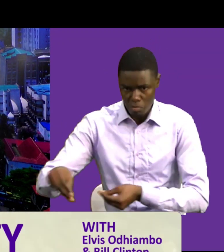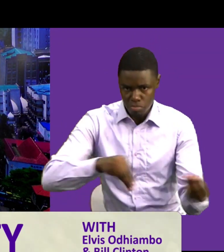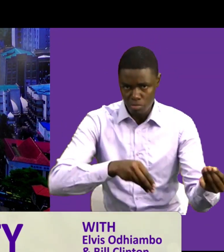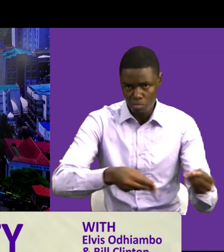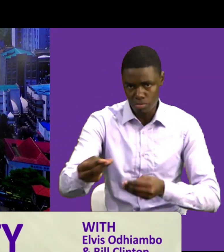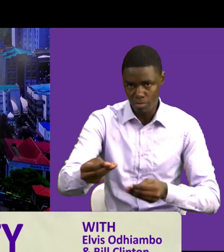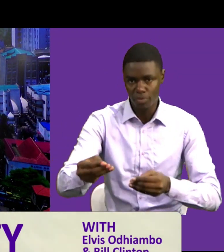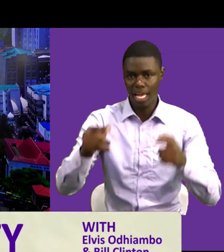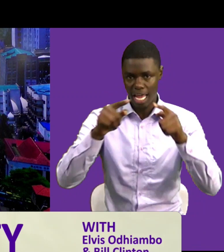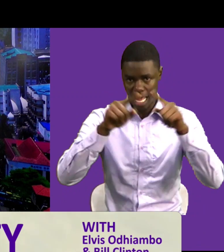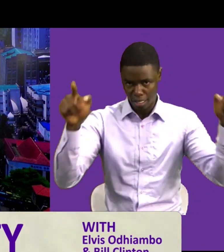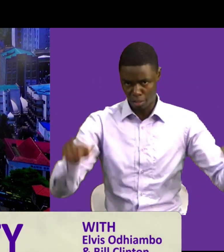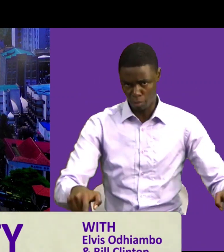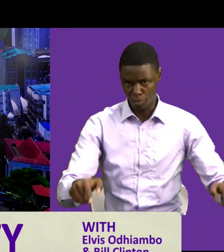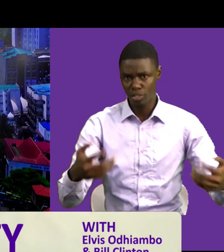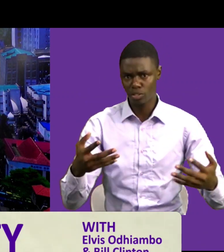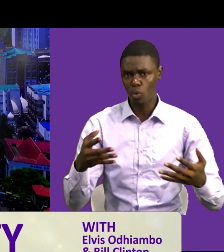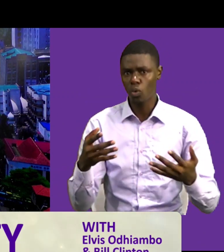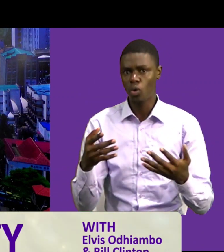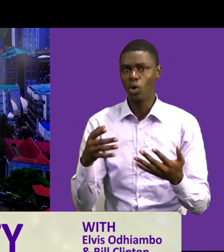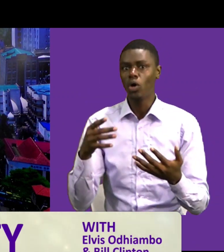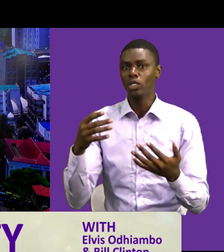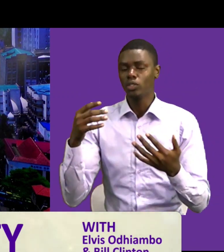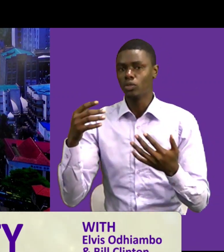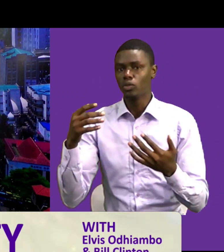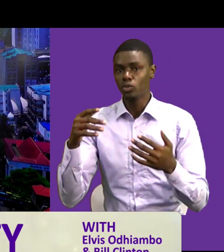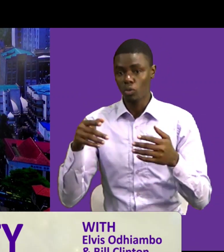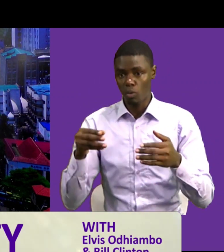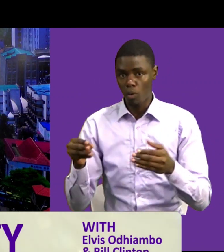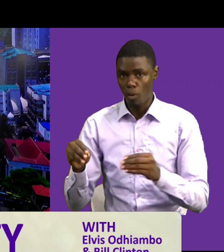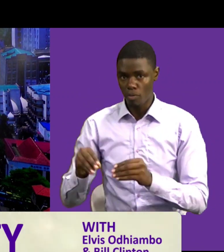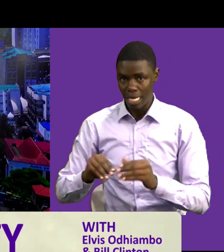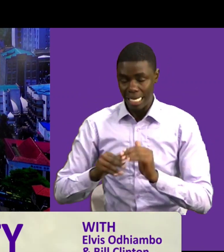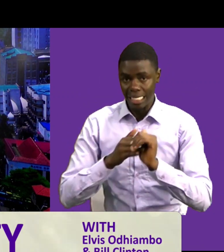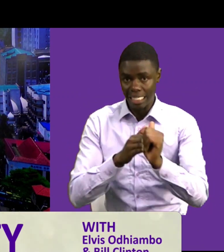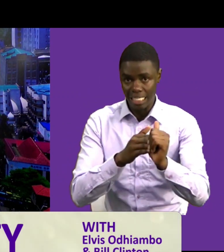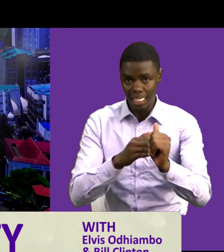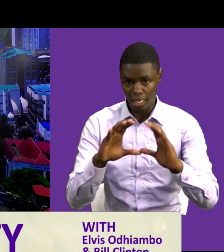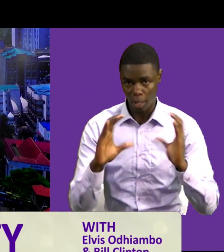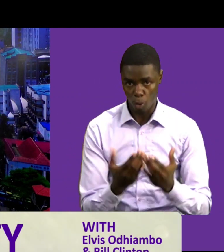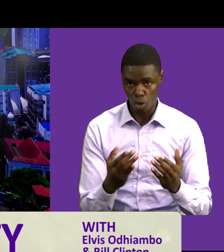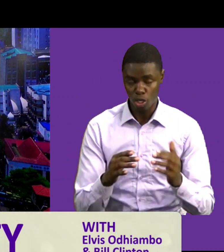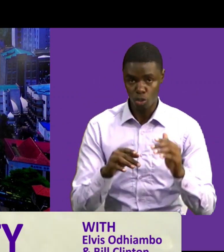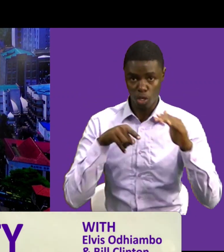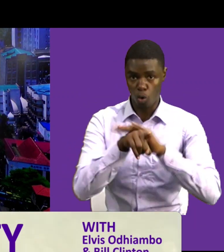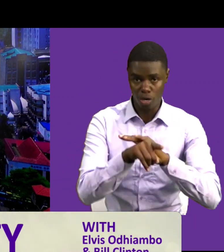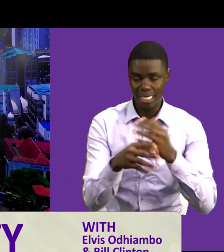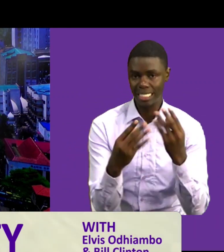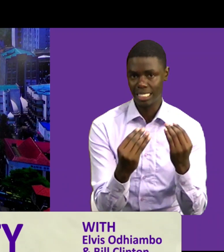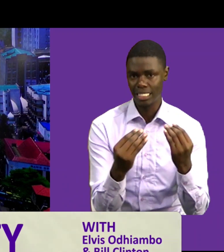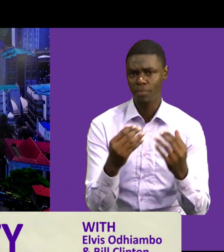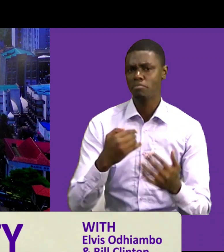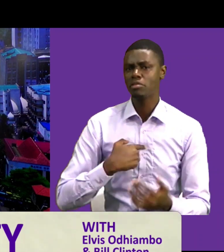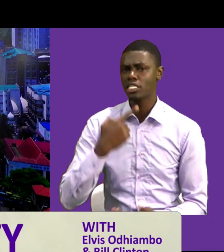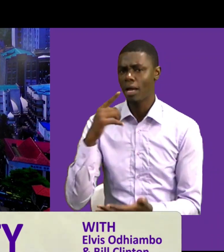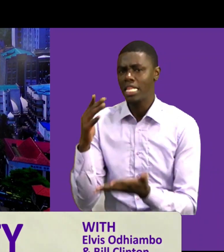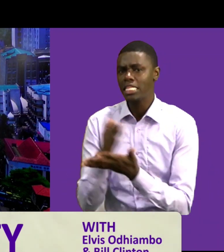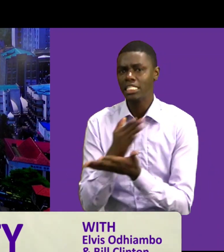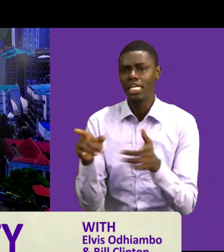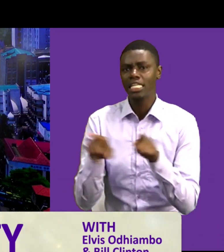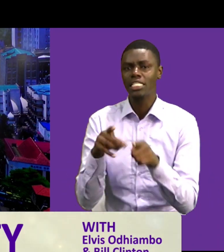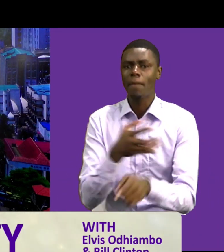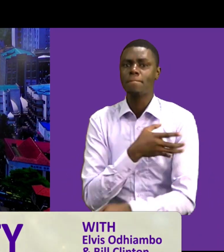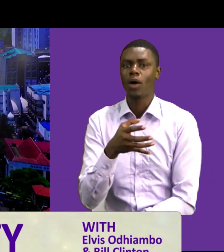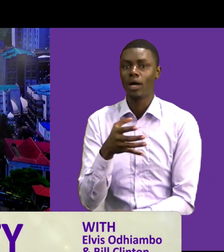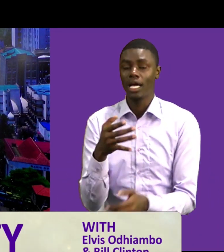box, so channeling them to the goal is easy. So I will say they share the same